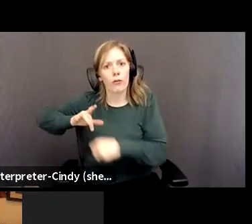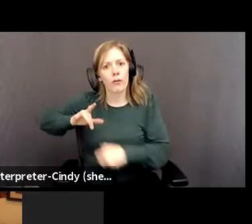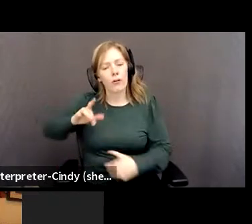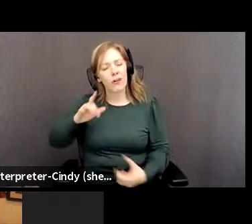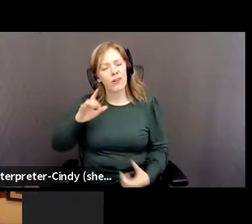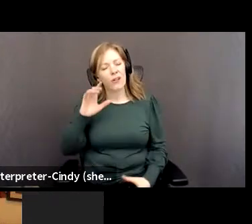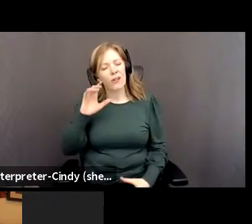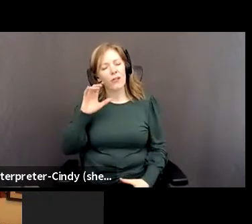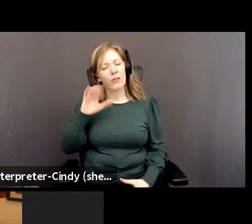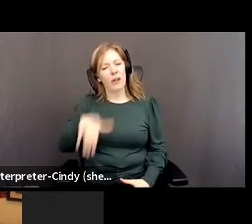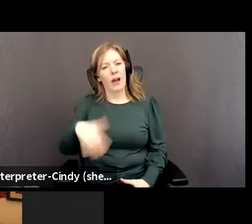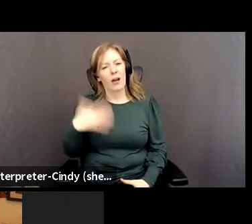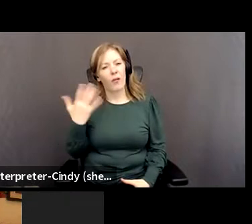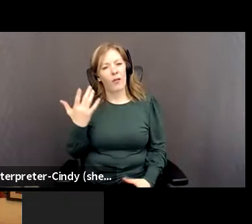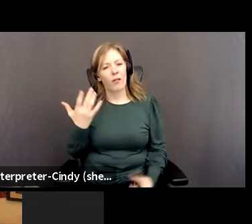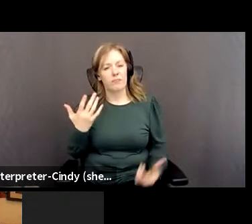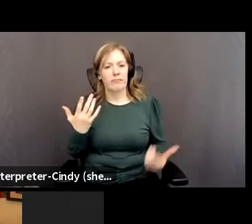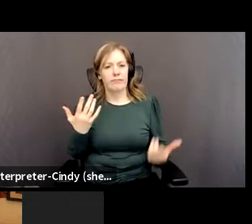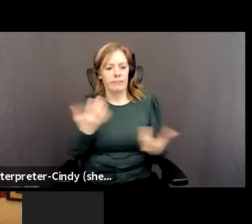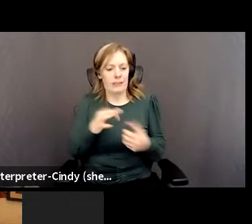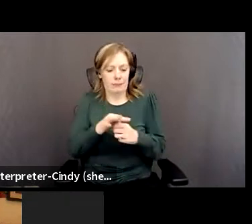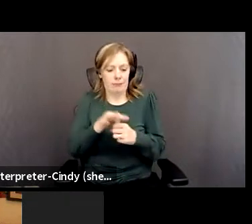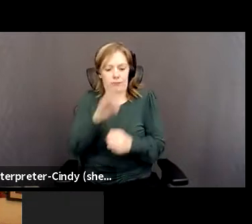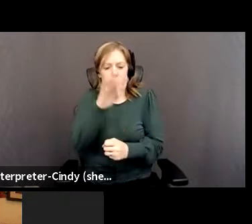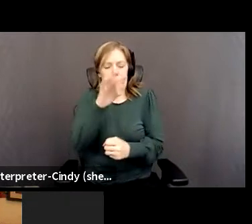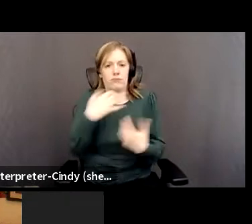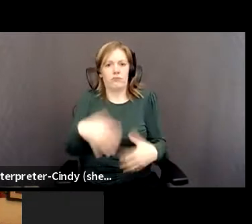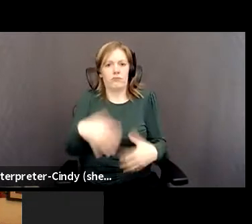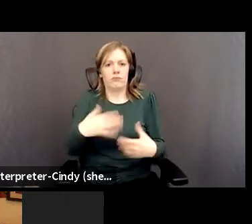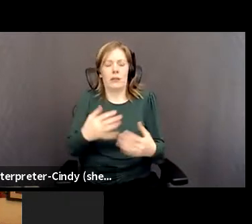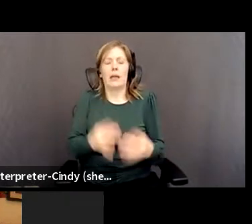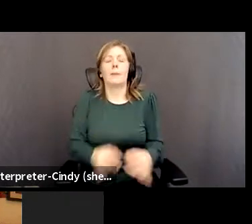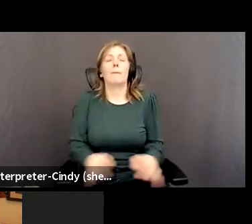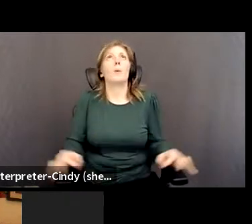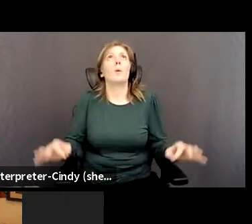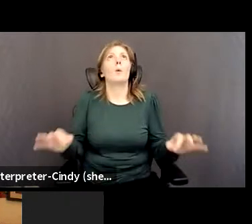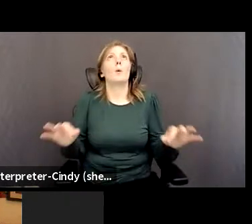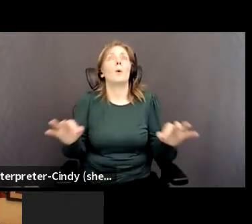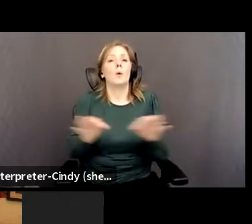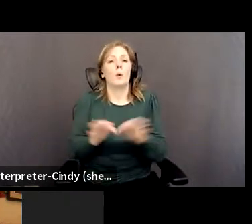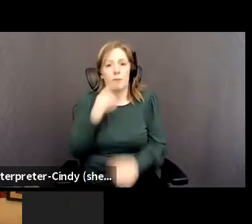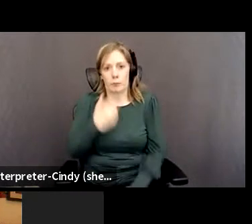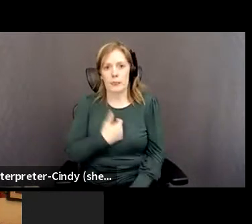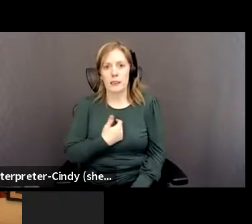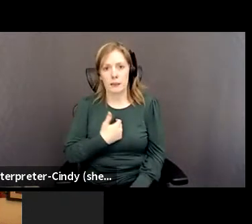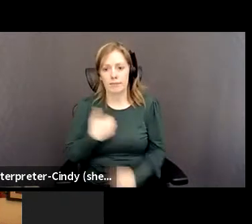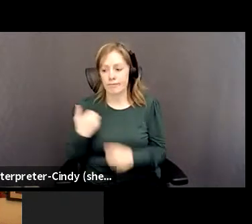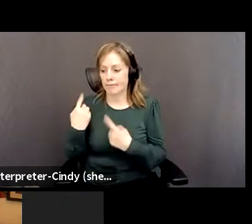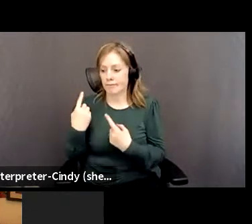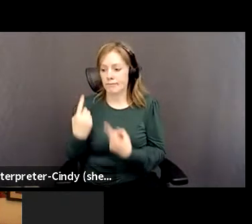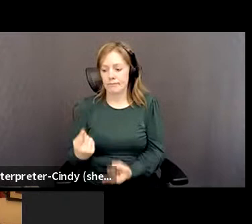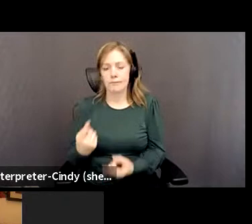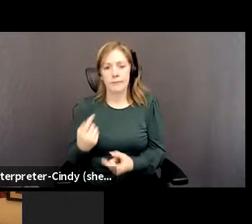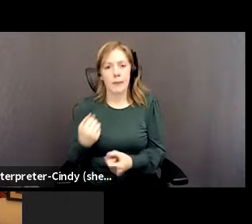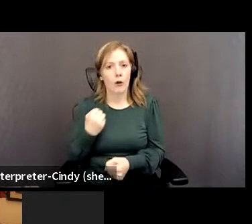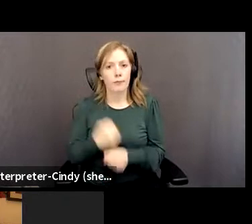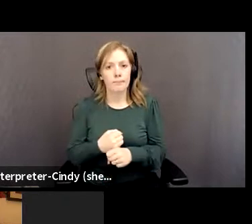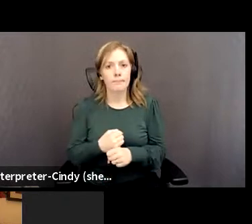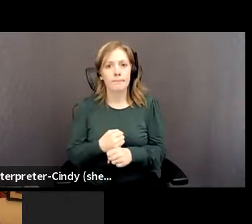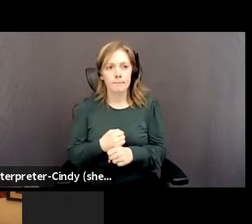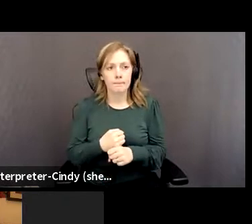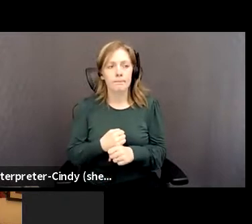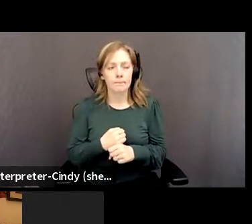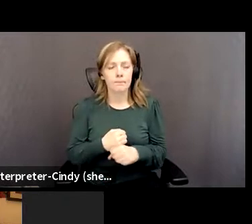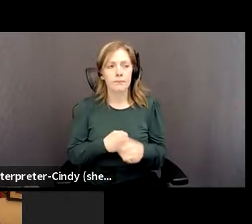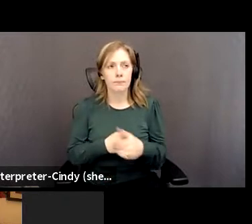that's why spirituality has become so increasingly more important for me in the past year, because I think that is, this is how, at